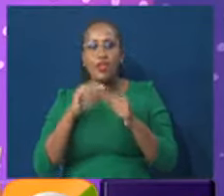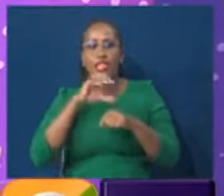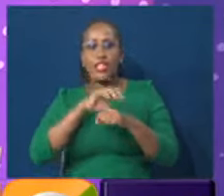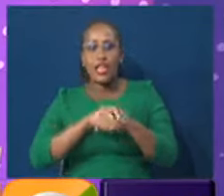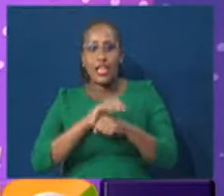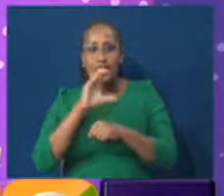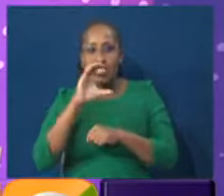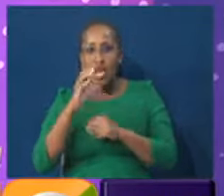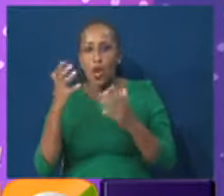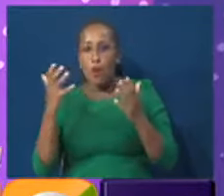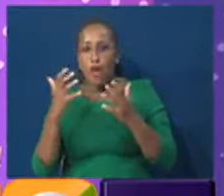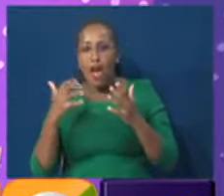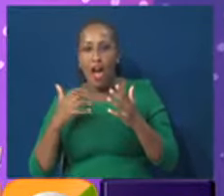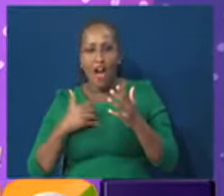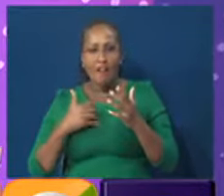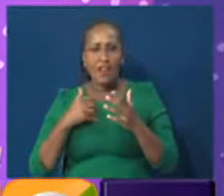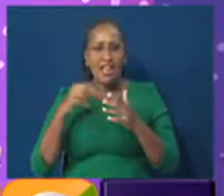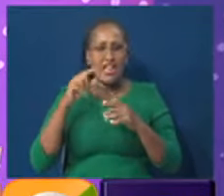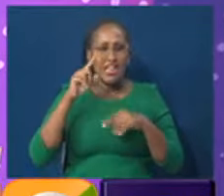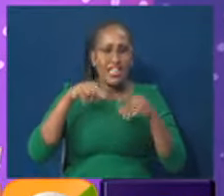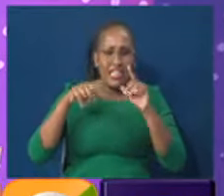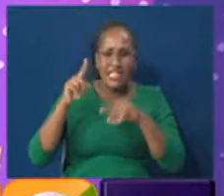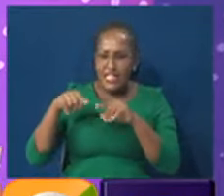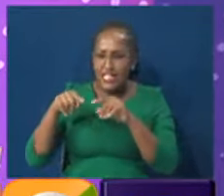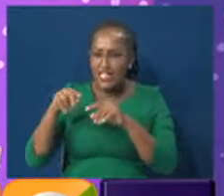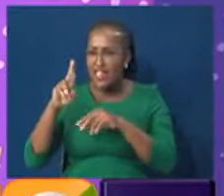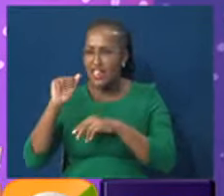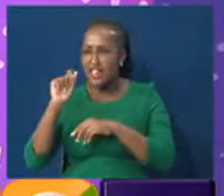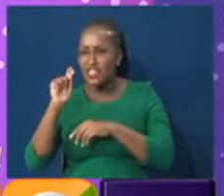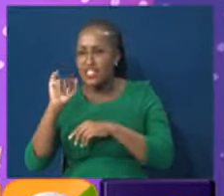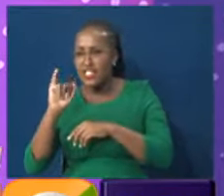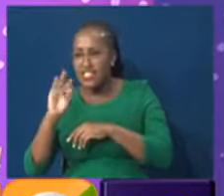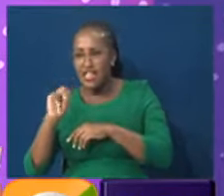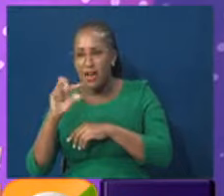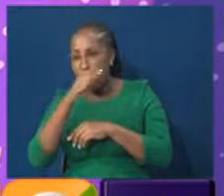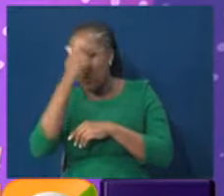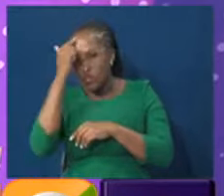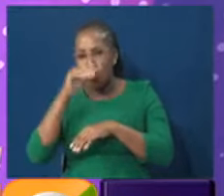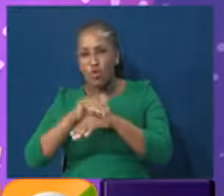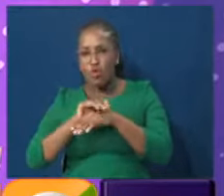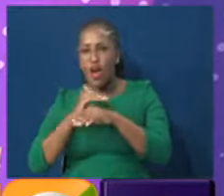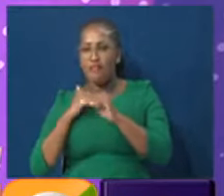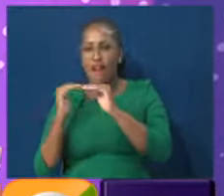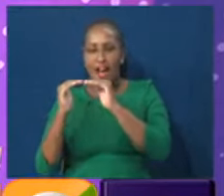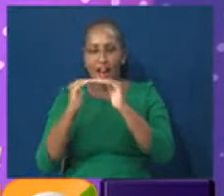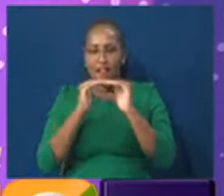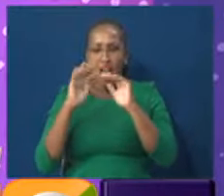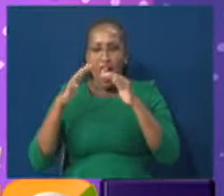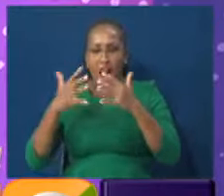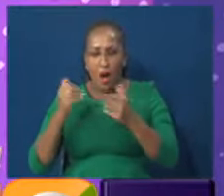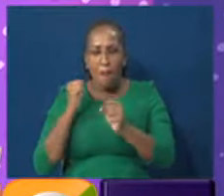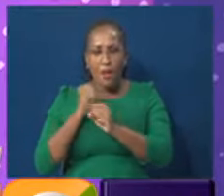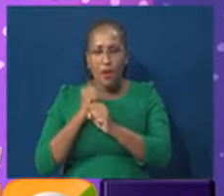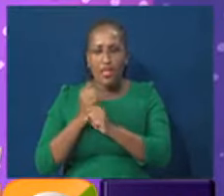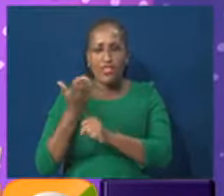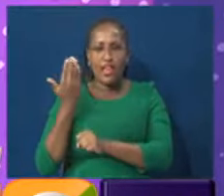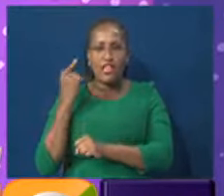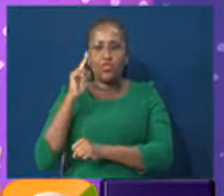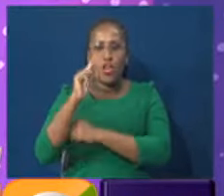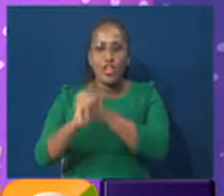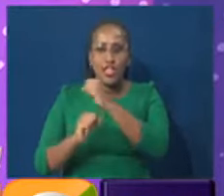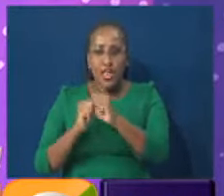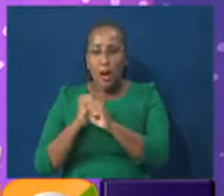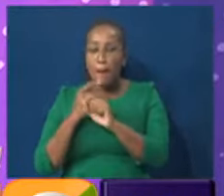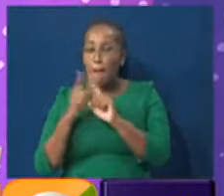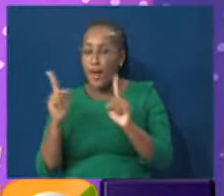know, we're obsessed with grading. What does that mean? Because it showed the average in terms of how he's performed in the last year. But what